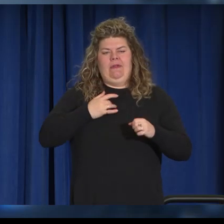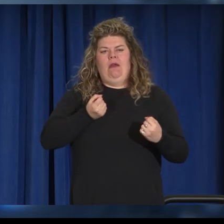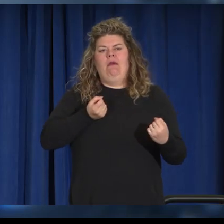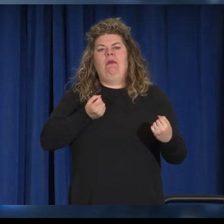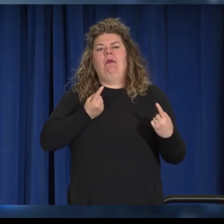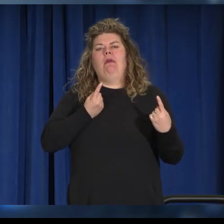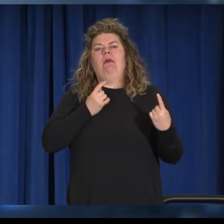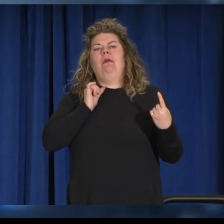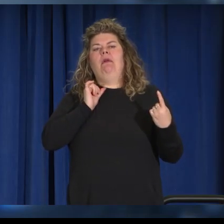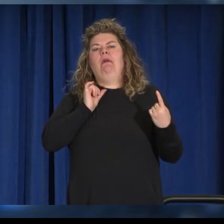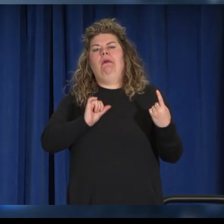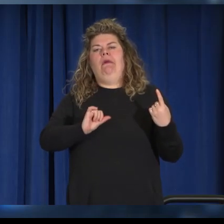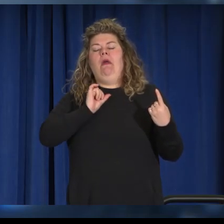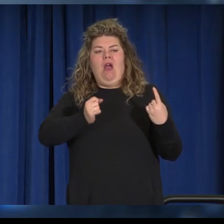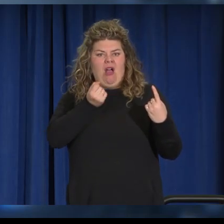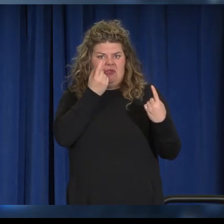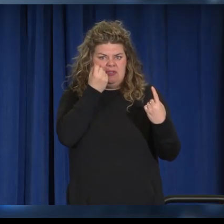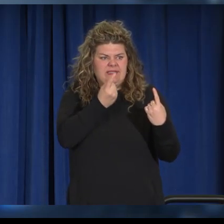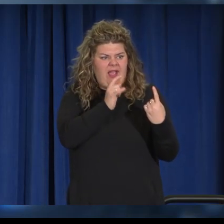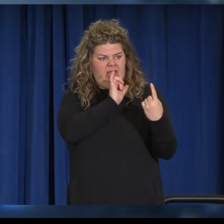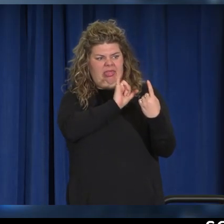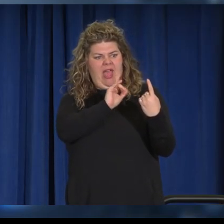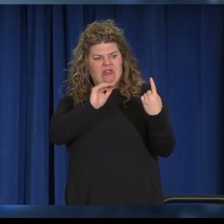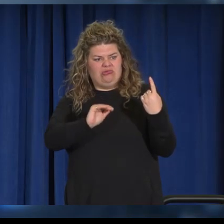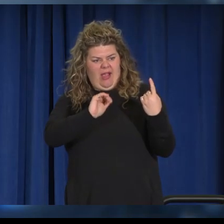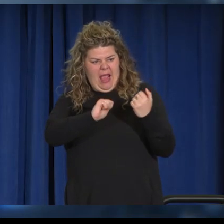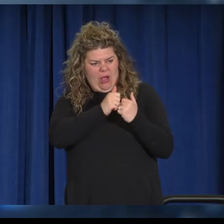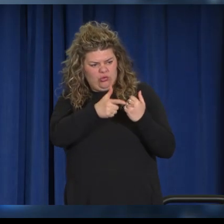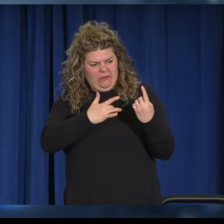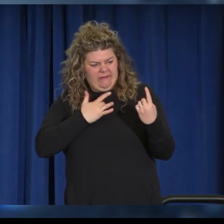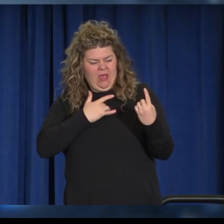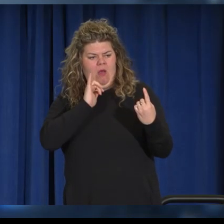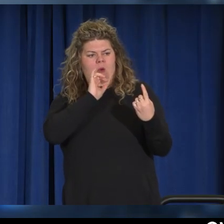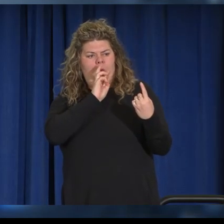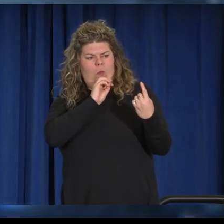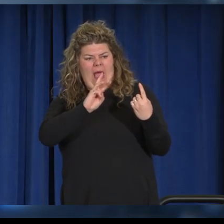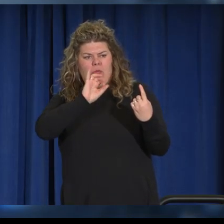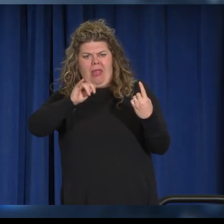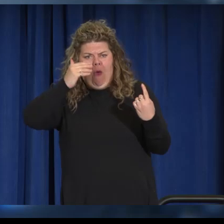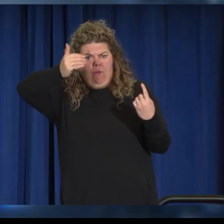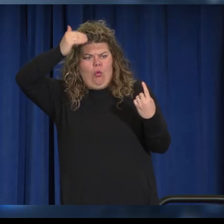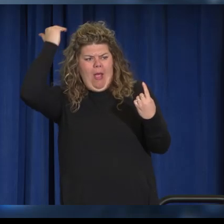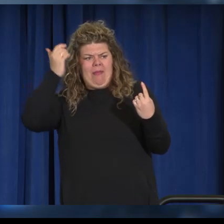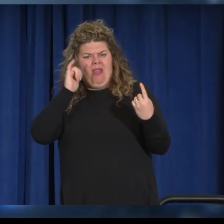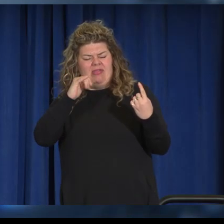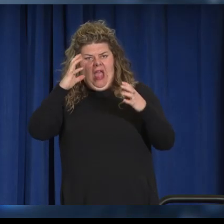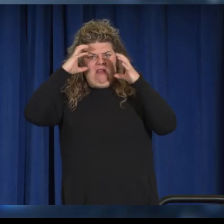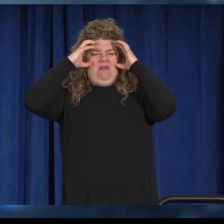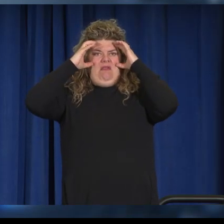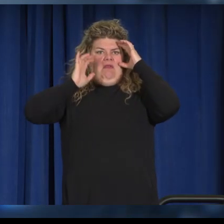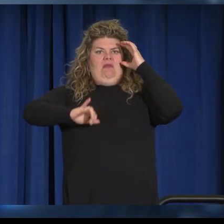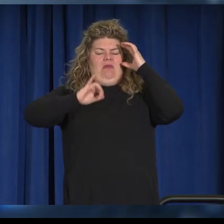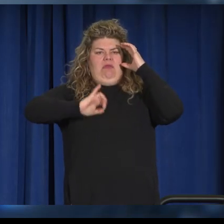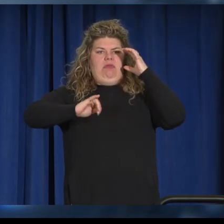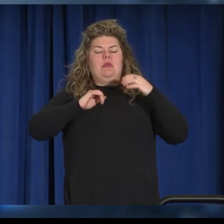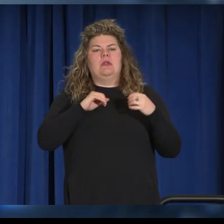they're working and to understand, hey, this is pretty overwhelming. This is a lot. And it actually helped to change mindsets, which I